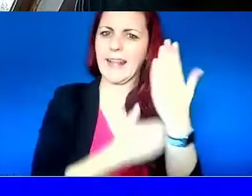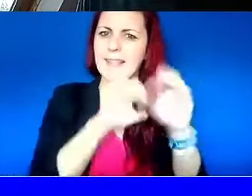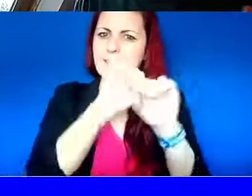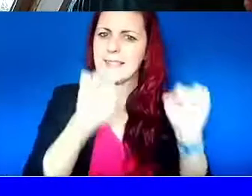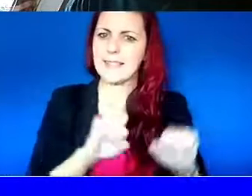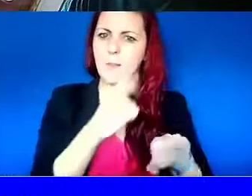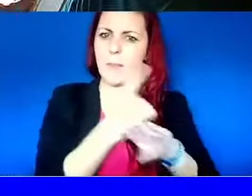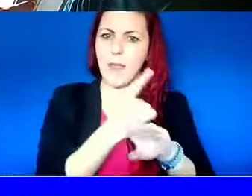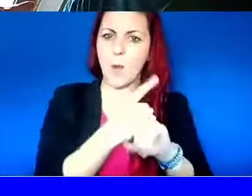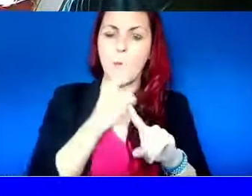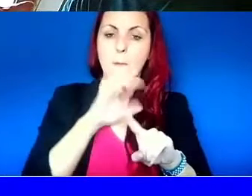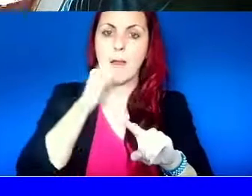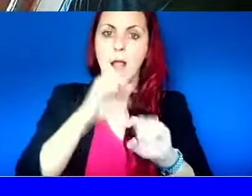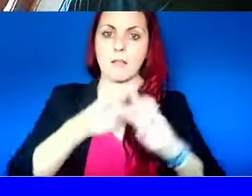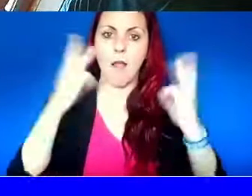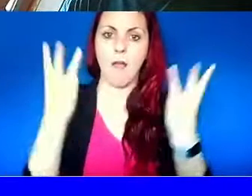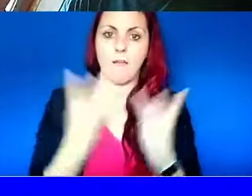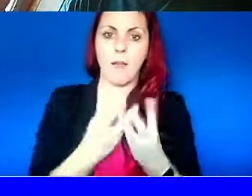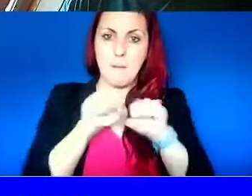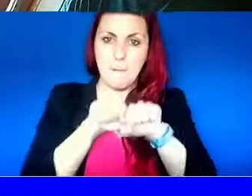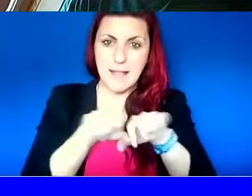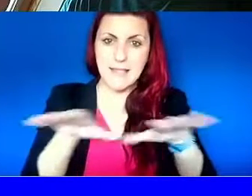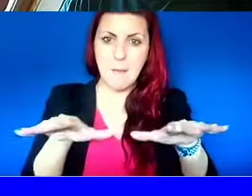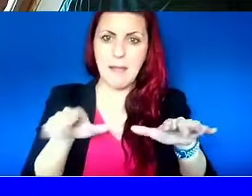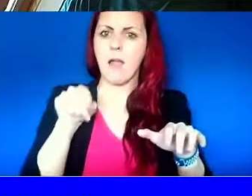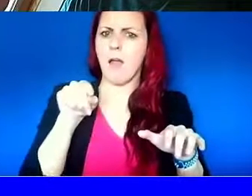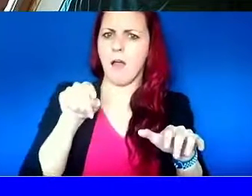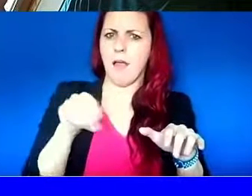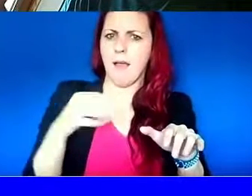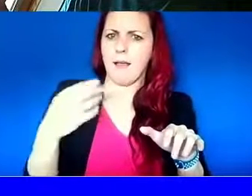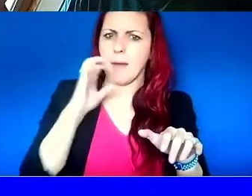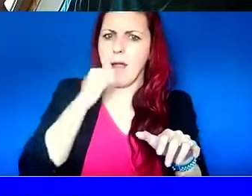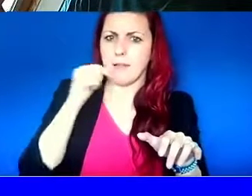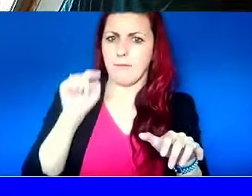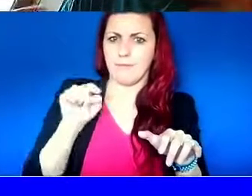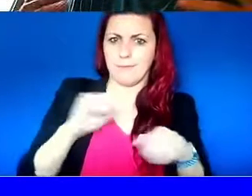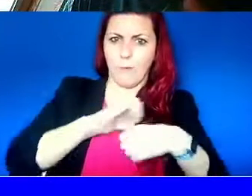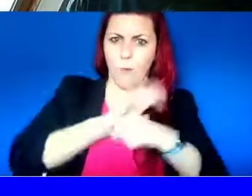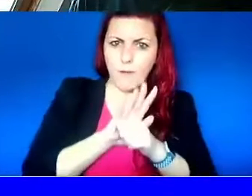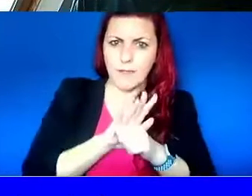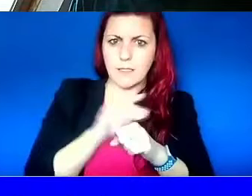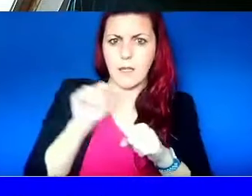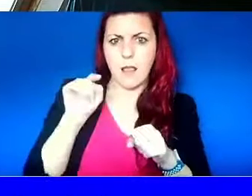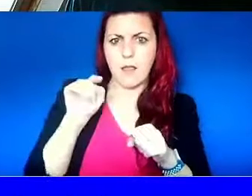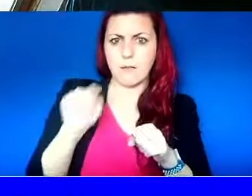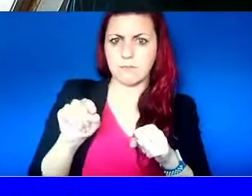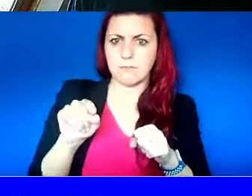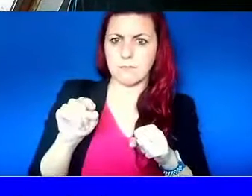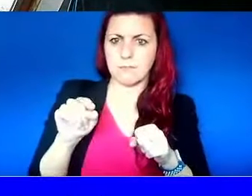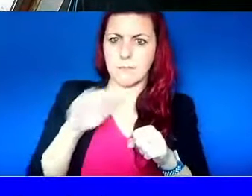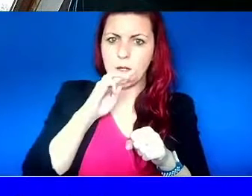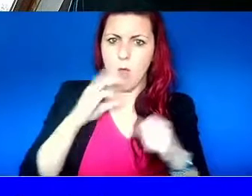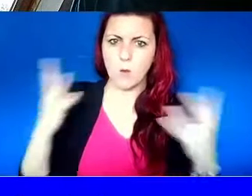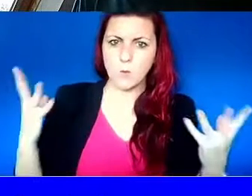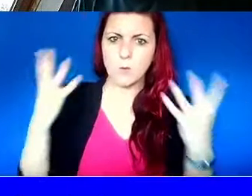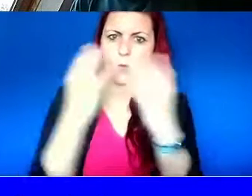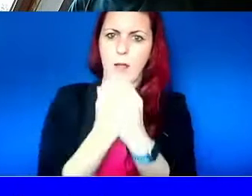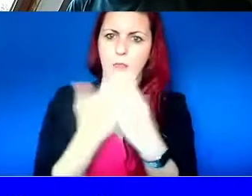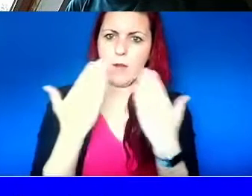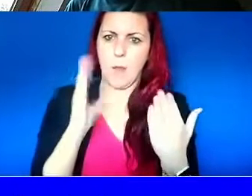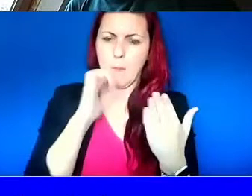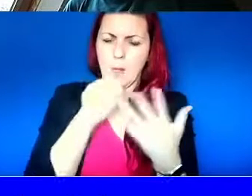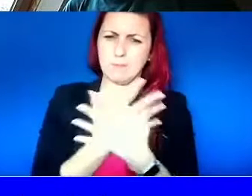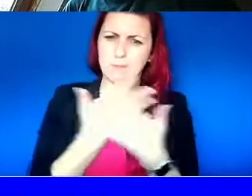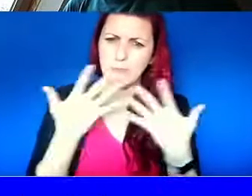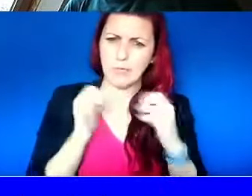the pandemic has very much brought them together, because this has been a massive rush